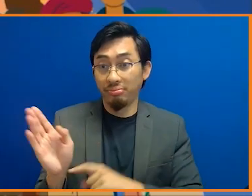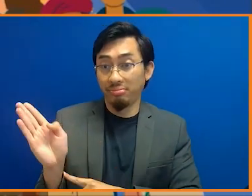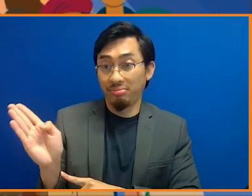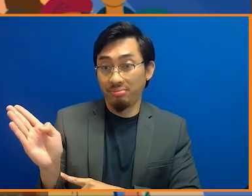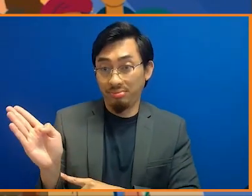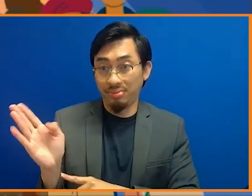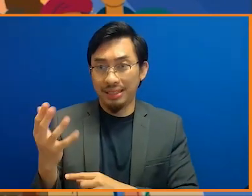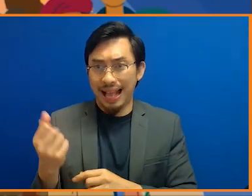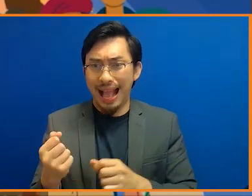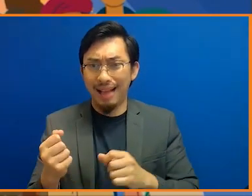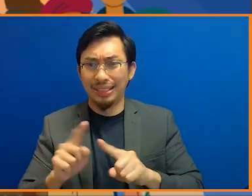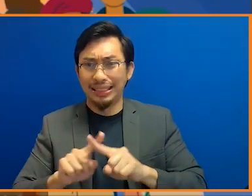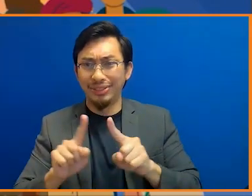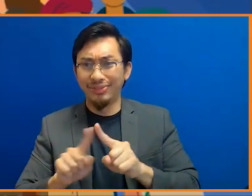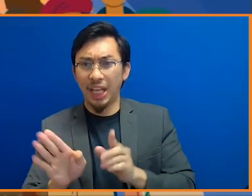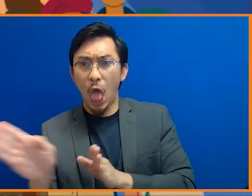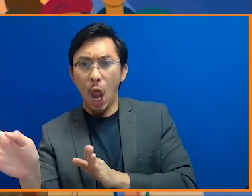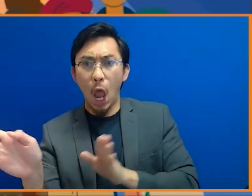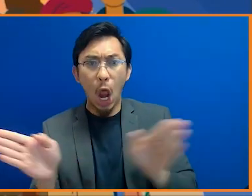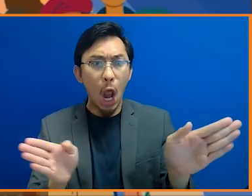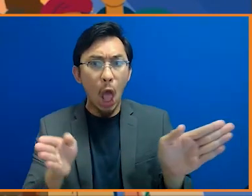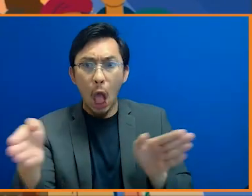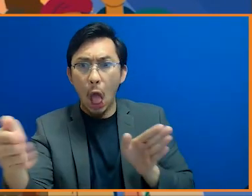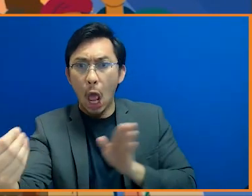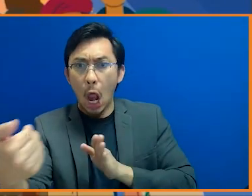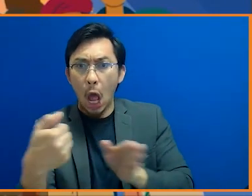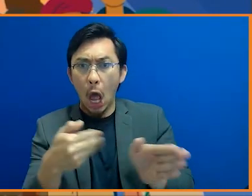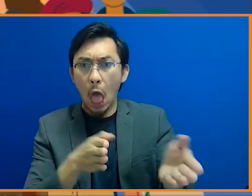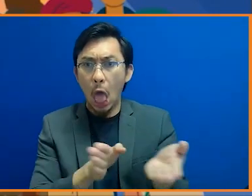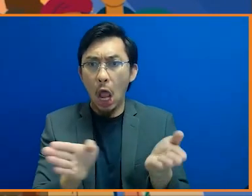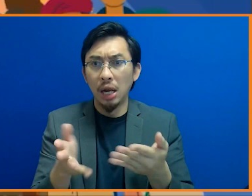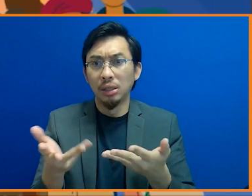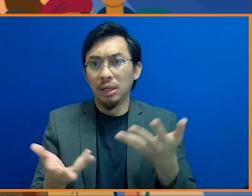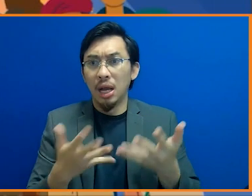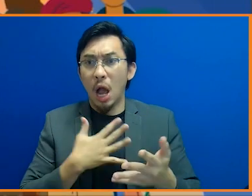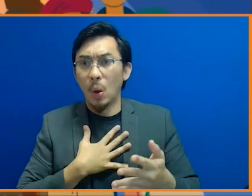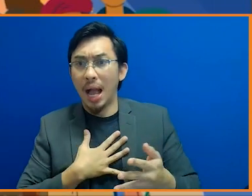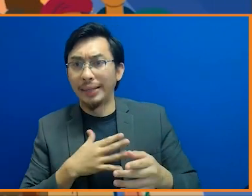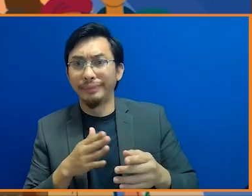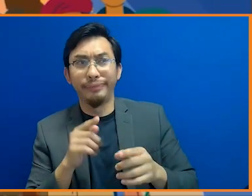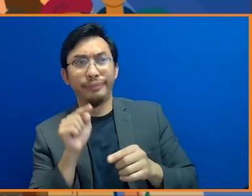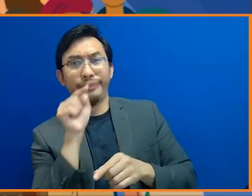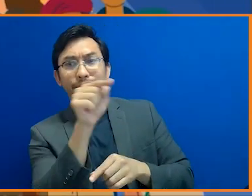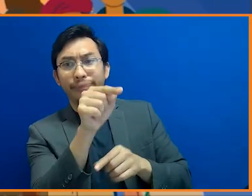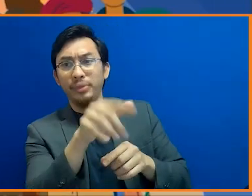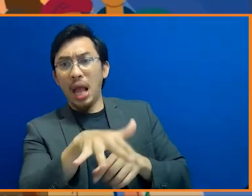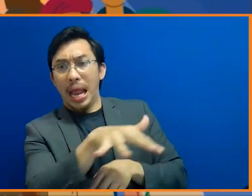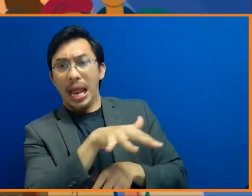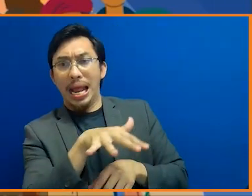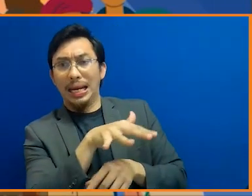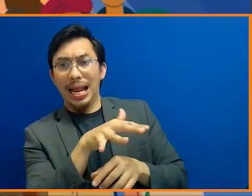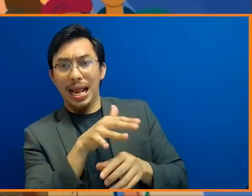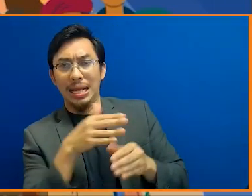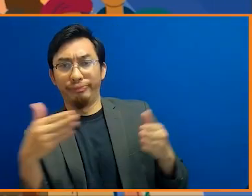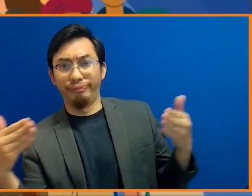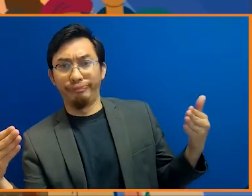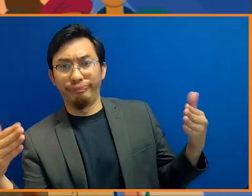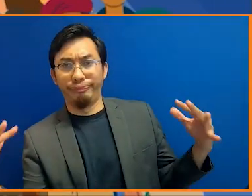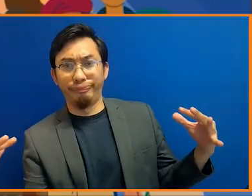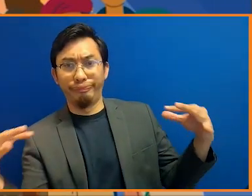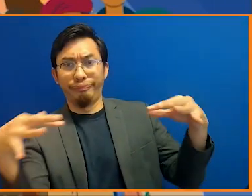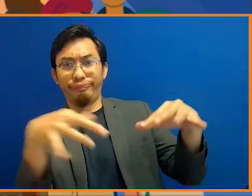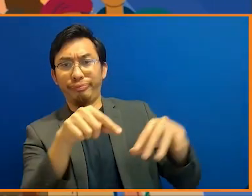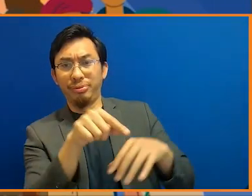also go to different direction to the other way. These people is going to that area, to